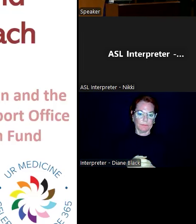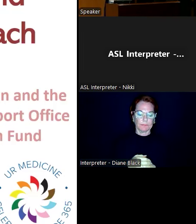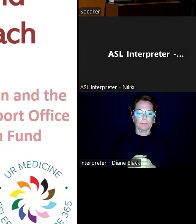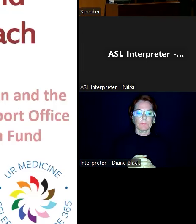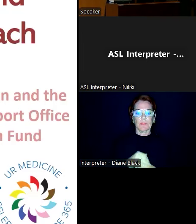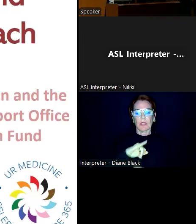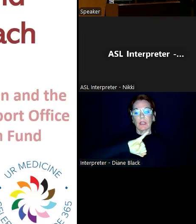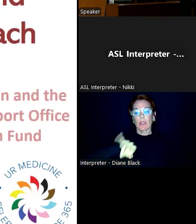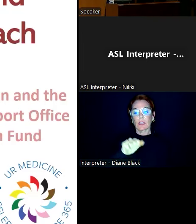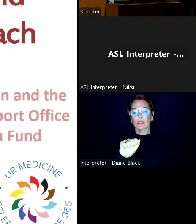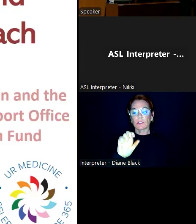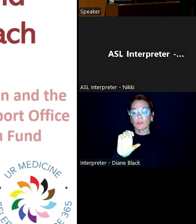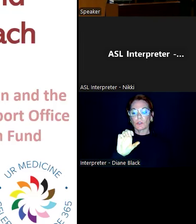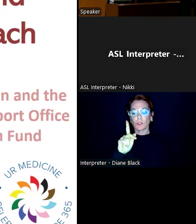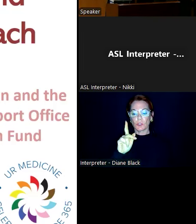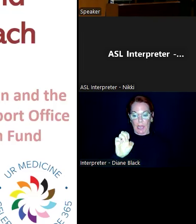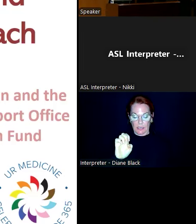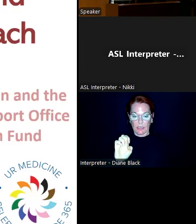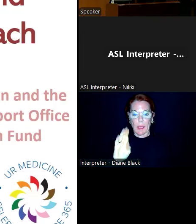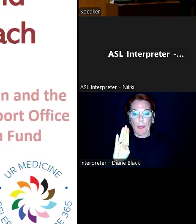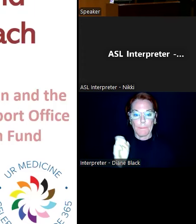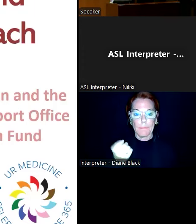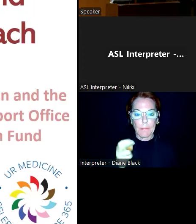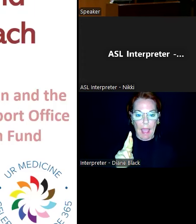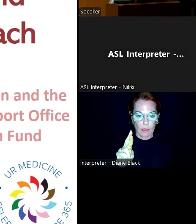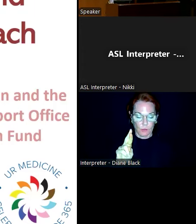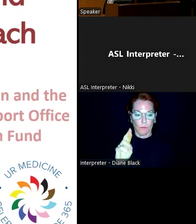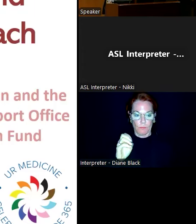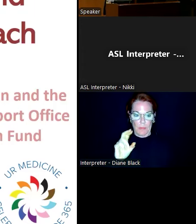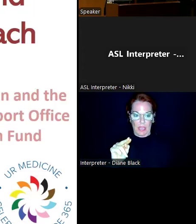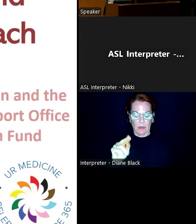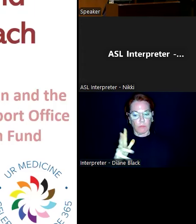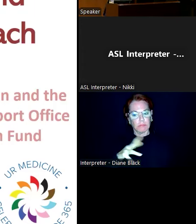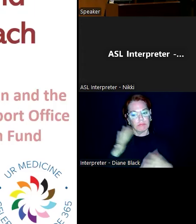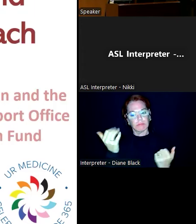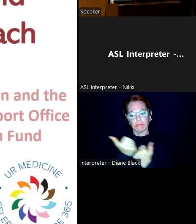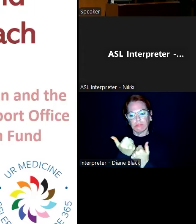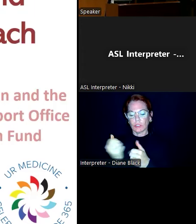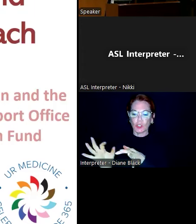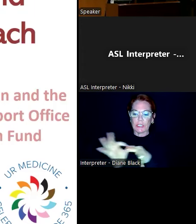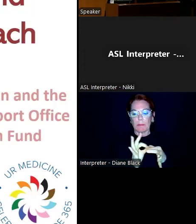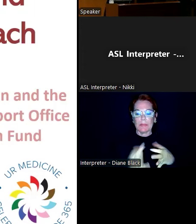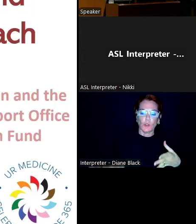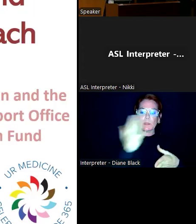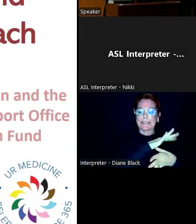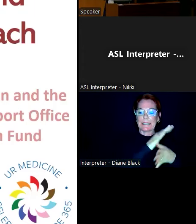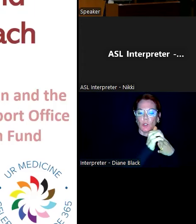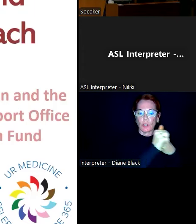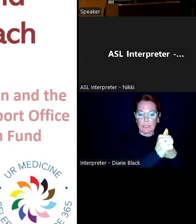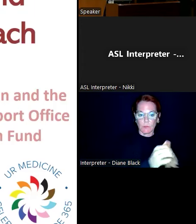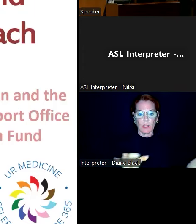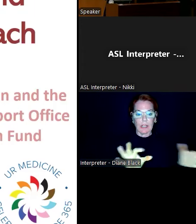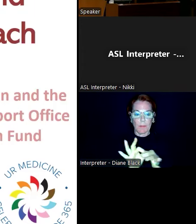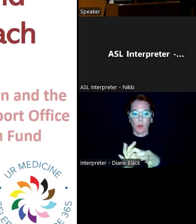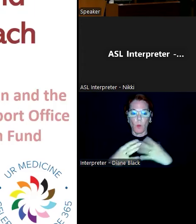Jackie Beckerman has been hugely supportive and connected me to senior leadership, who connected me to the Health Equity